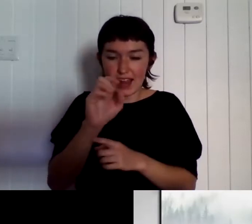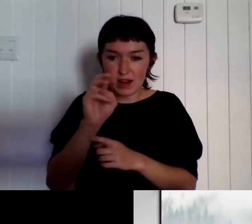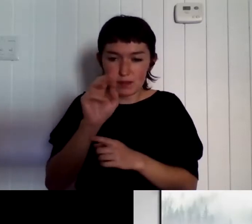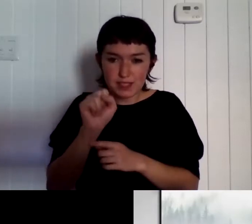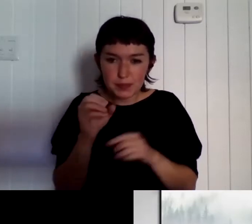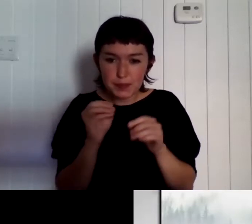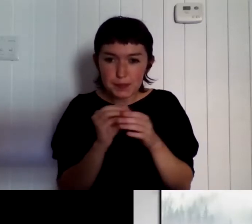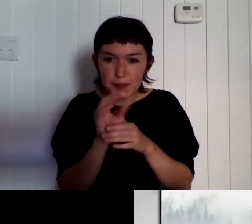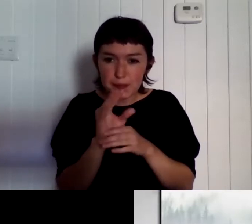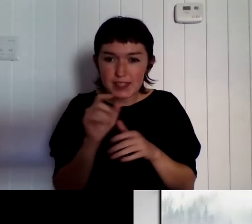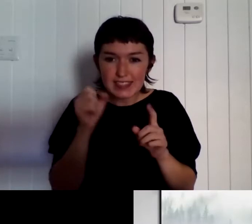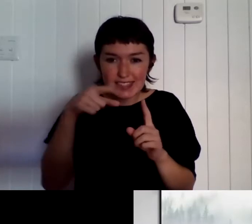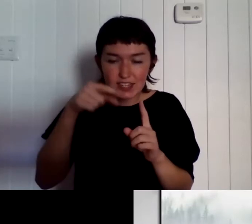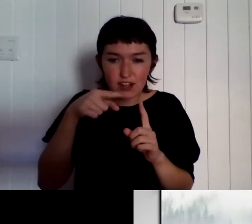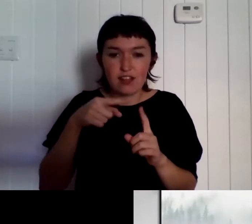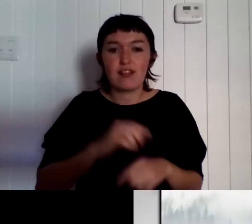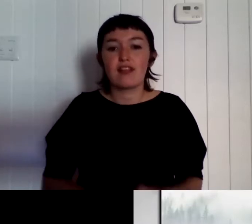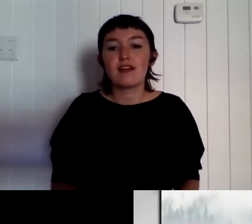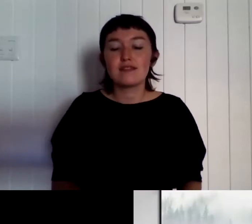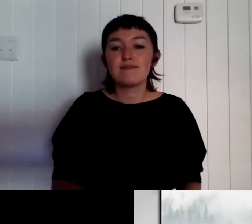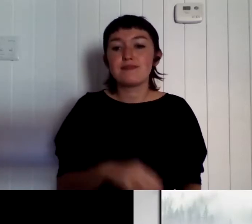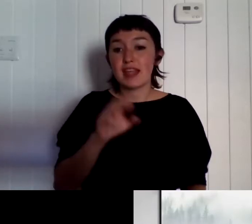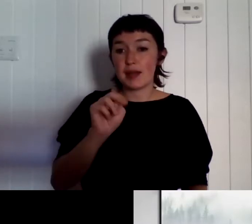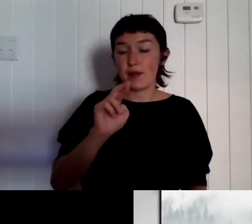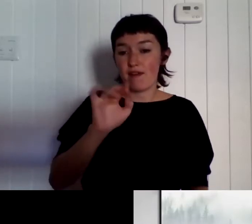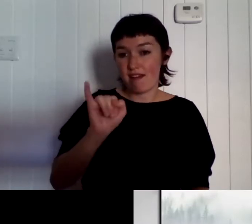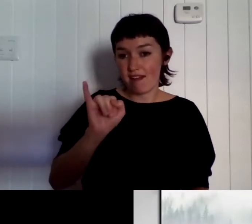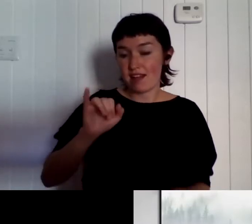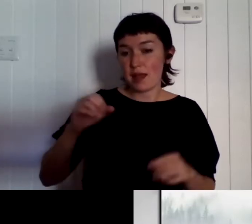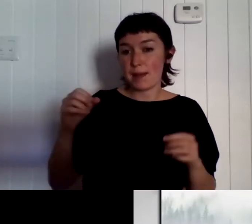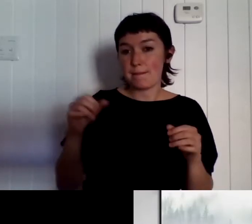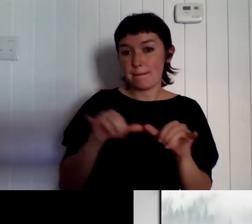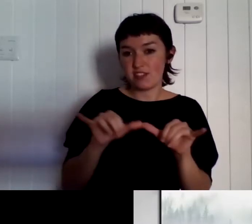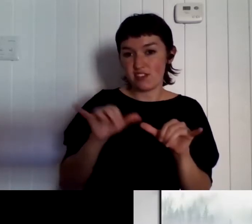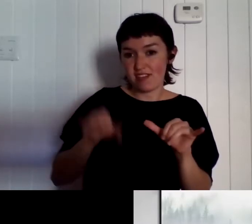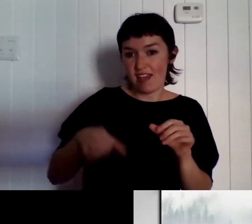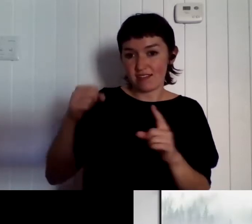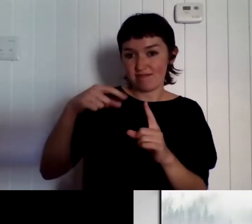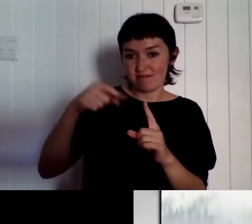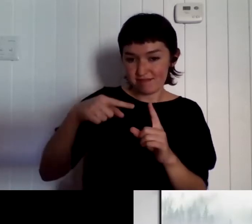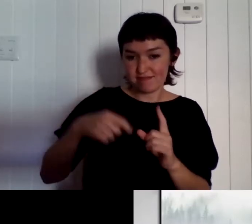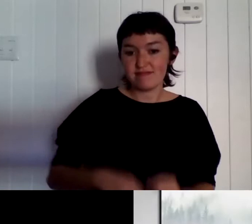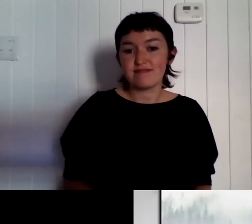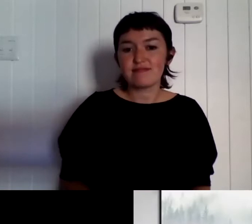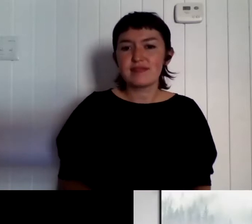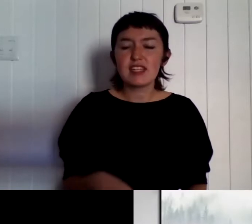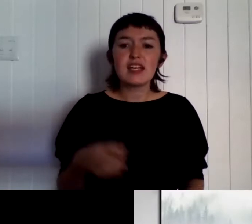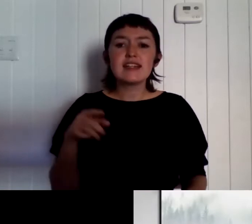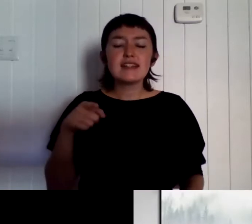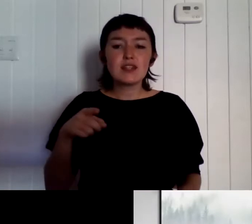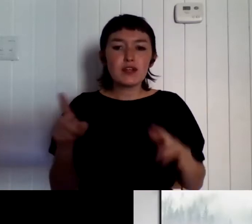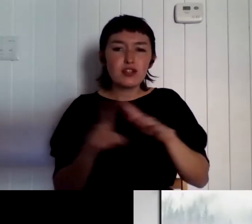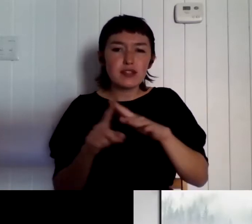MRI scanner is measuring. And so this little signal shows up as all of these gray dots on